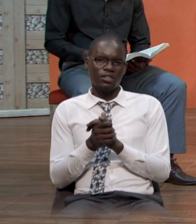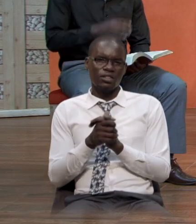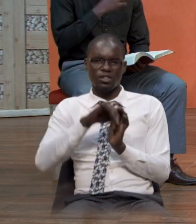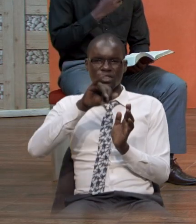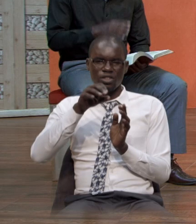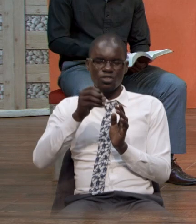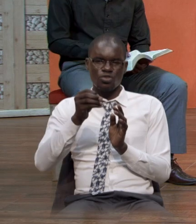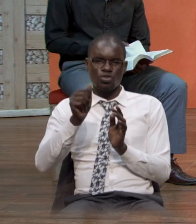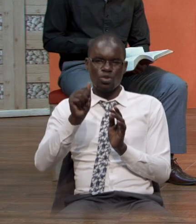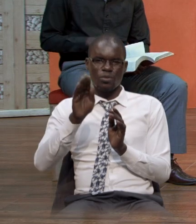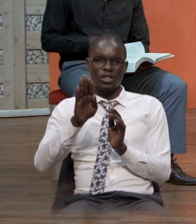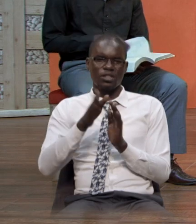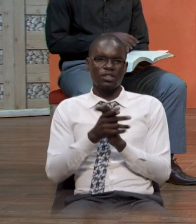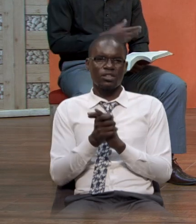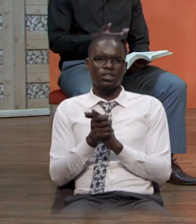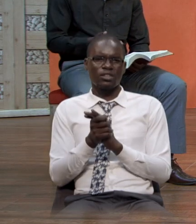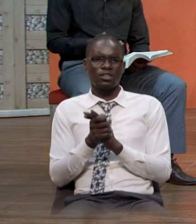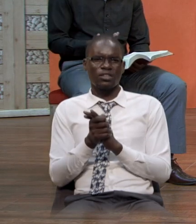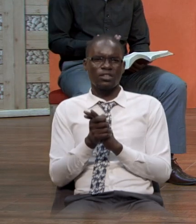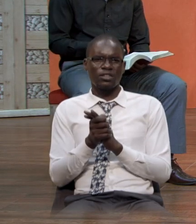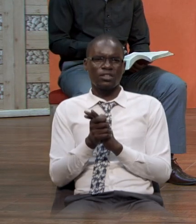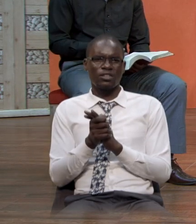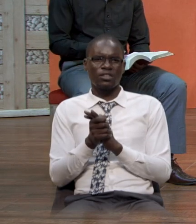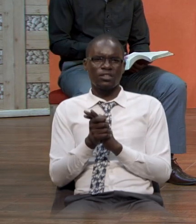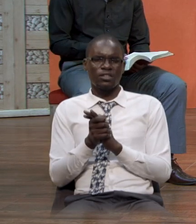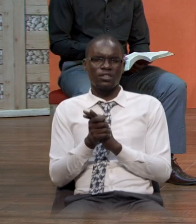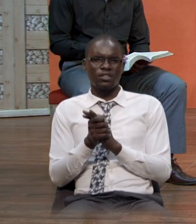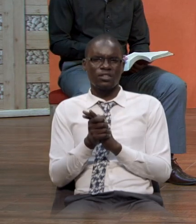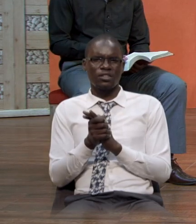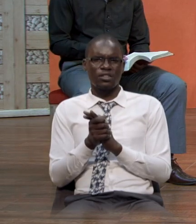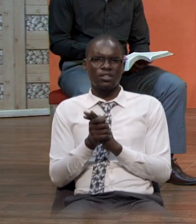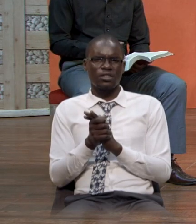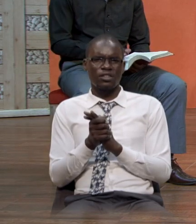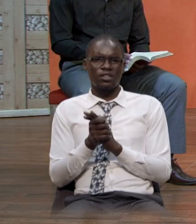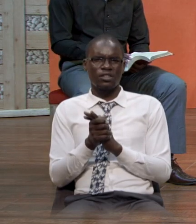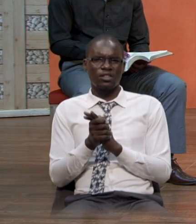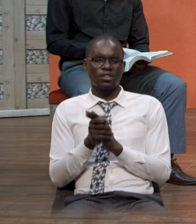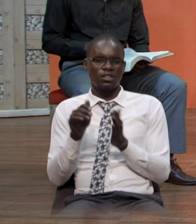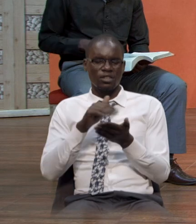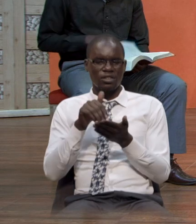37? So no. It is Job. Job. Okay, the chapter that is 23.